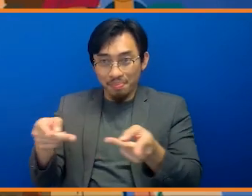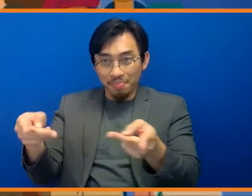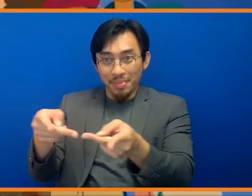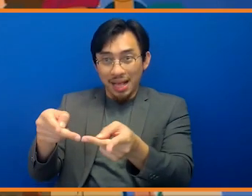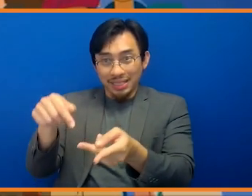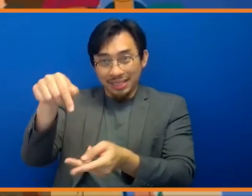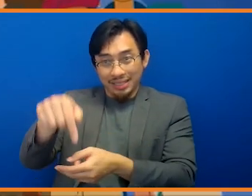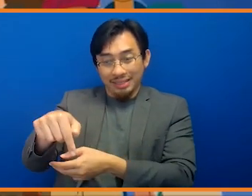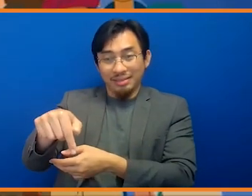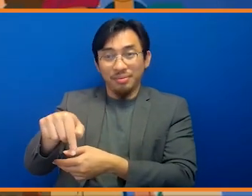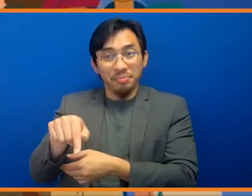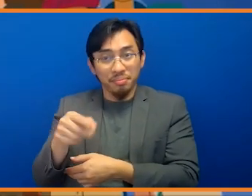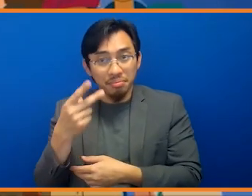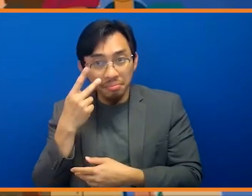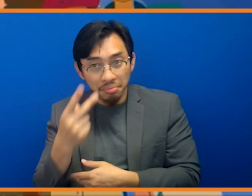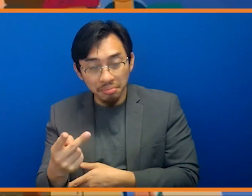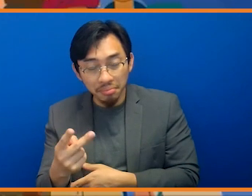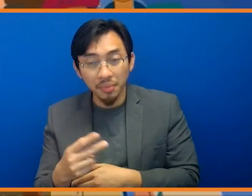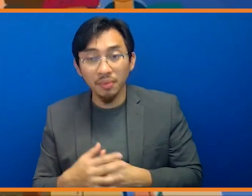Okay.